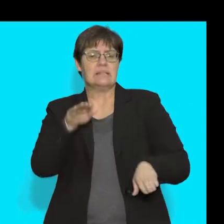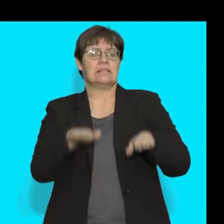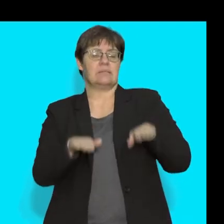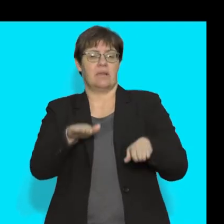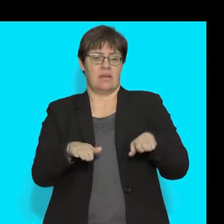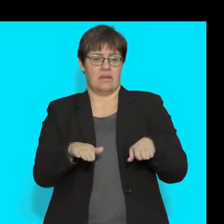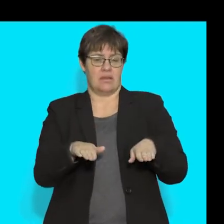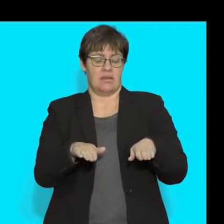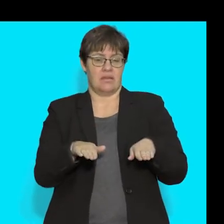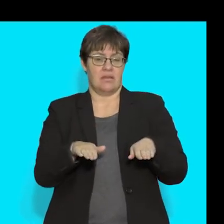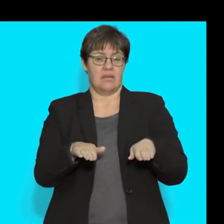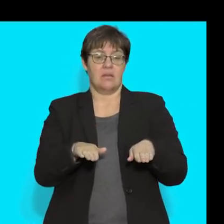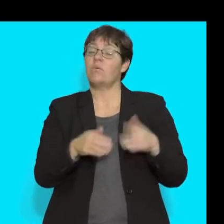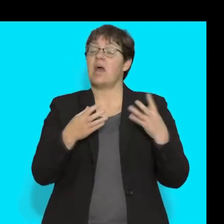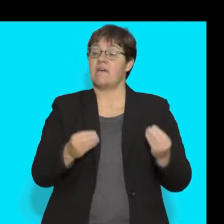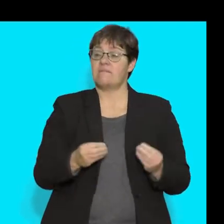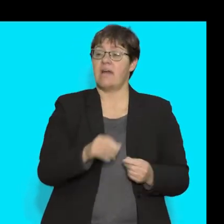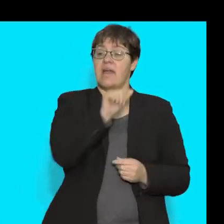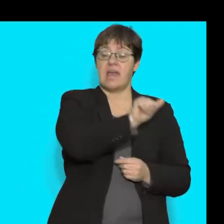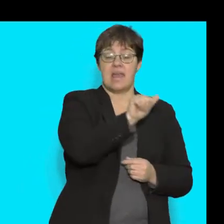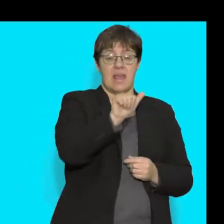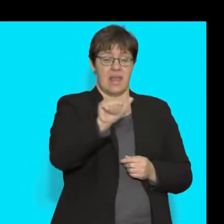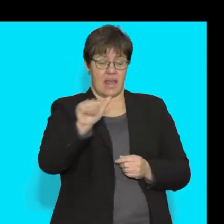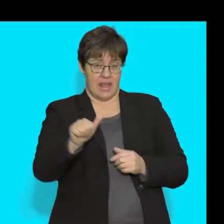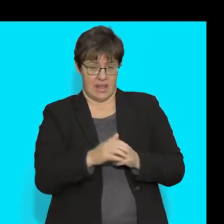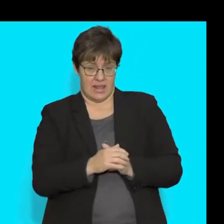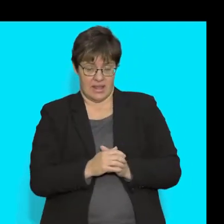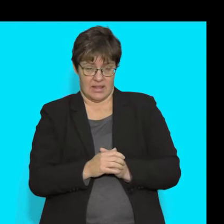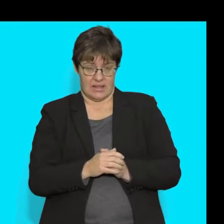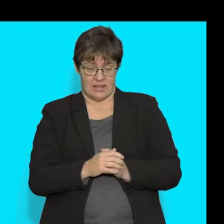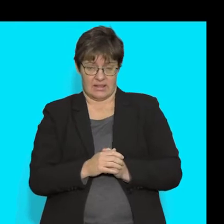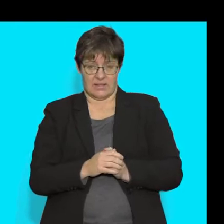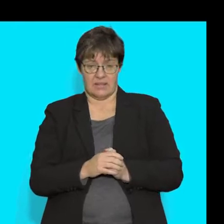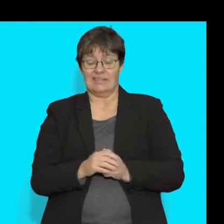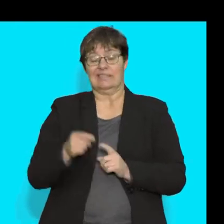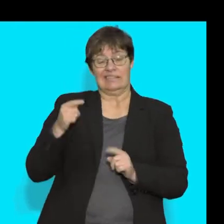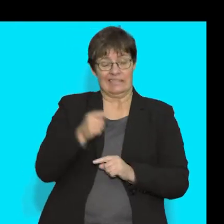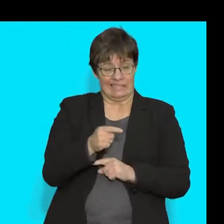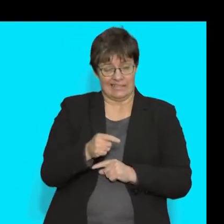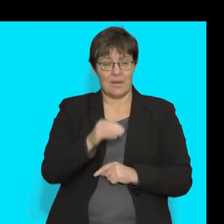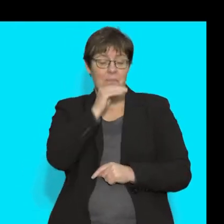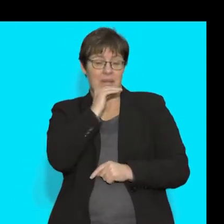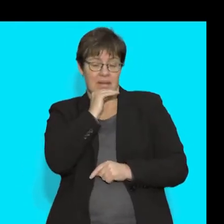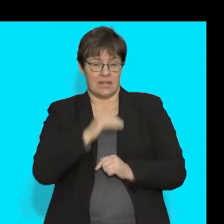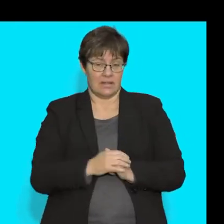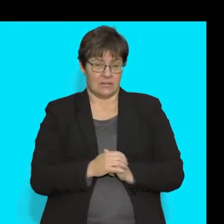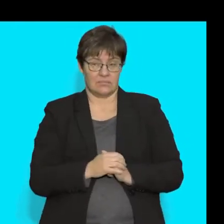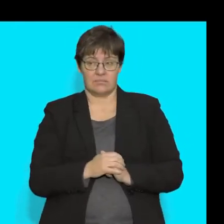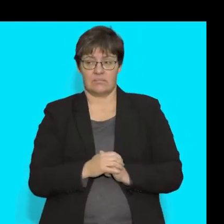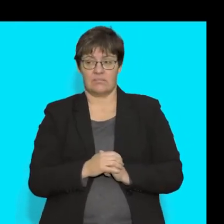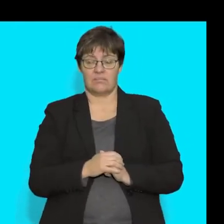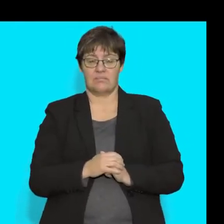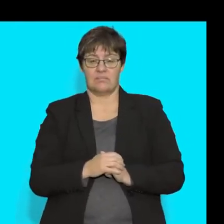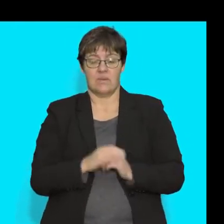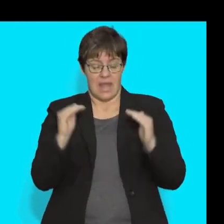similar if we have AAA, right? Not like an insurance company. No, this simply just means